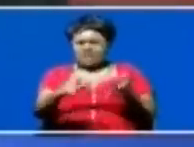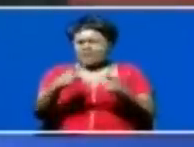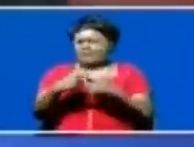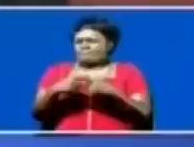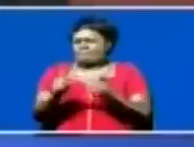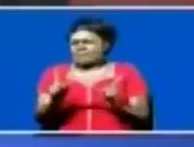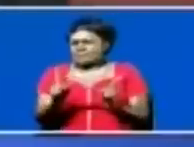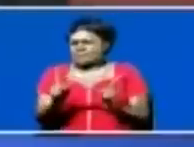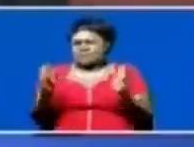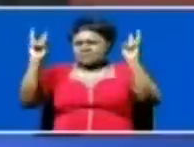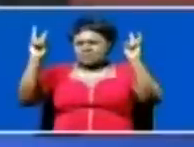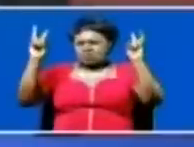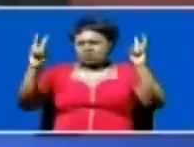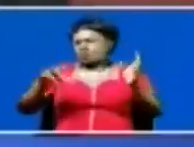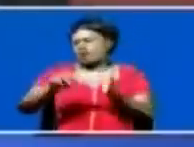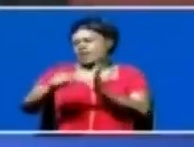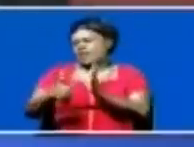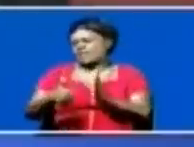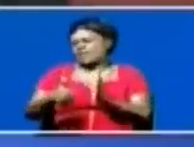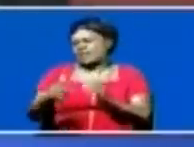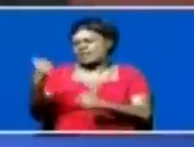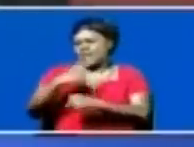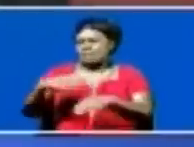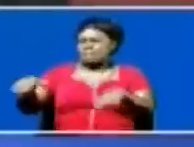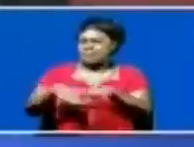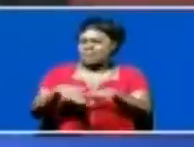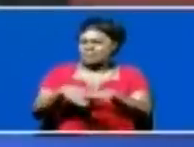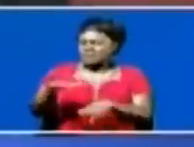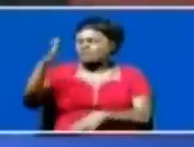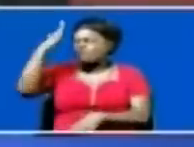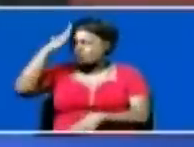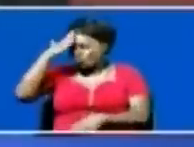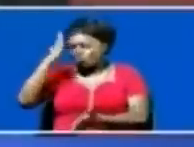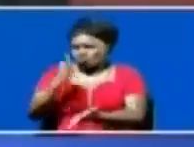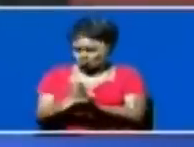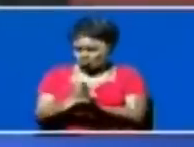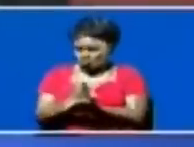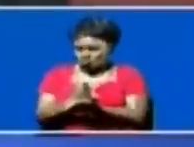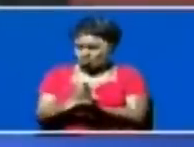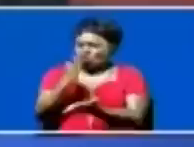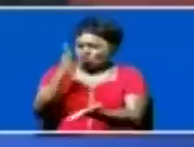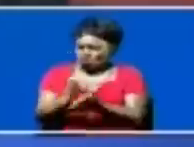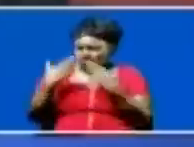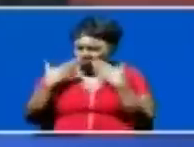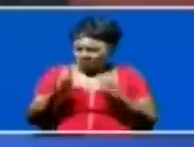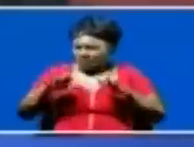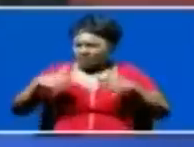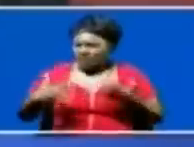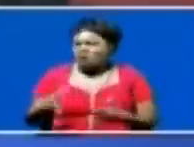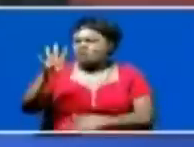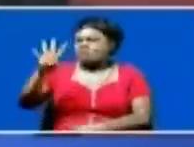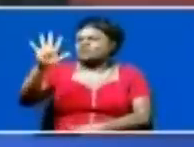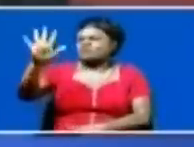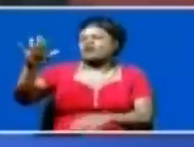that is a subject of debate, because the members have said that they know, for instance, he has confirmed that